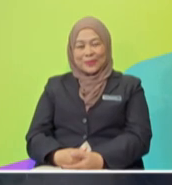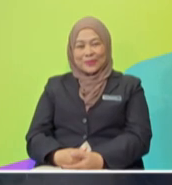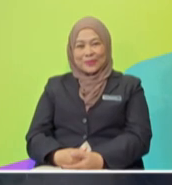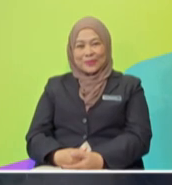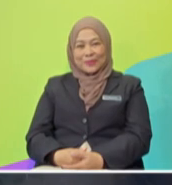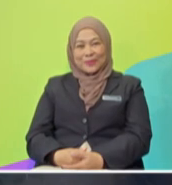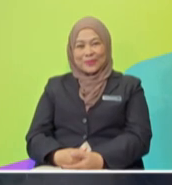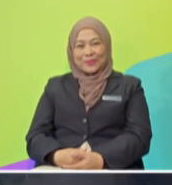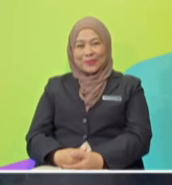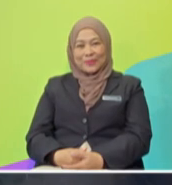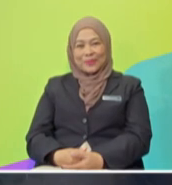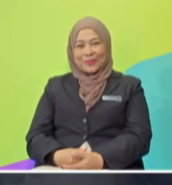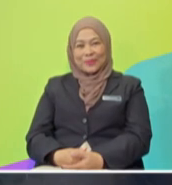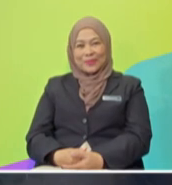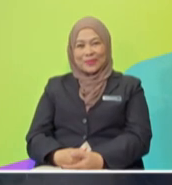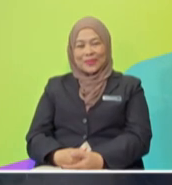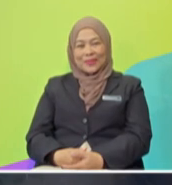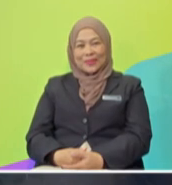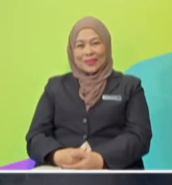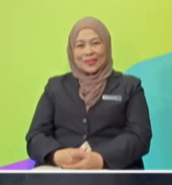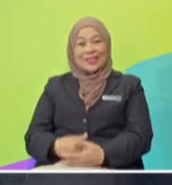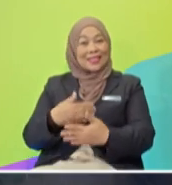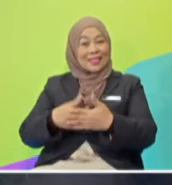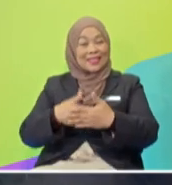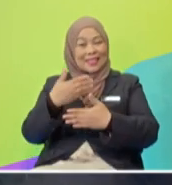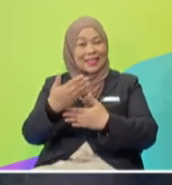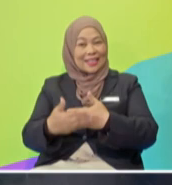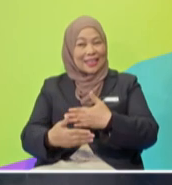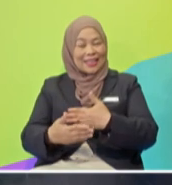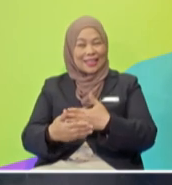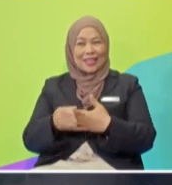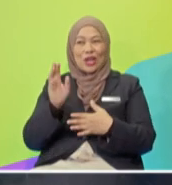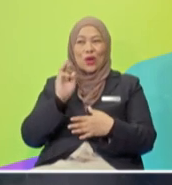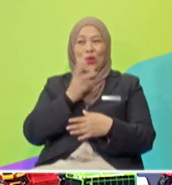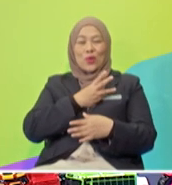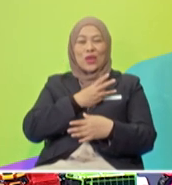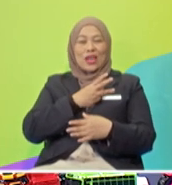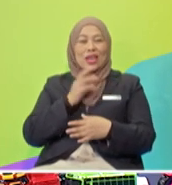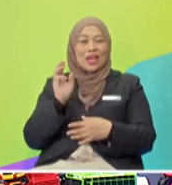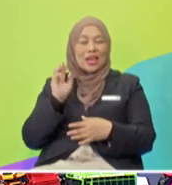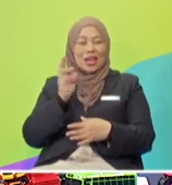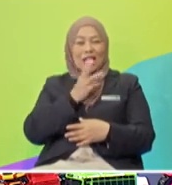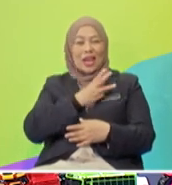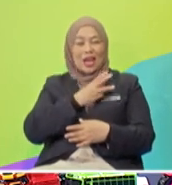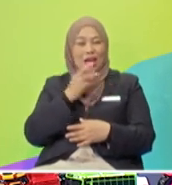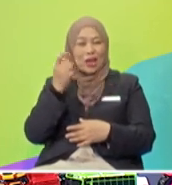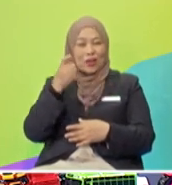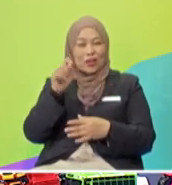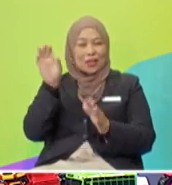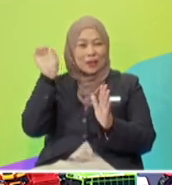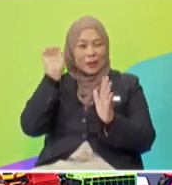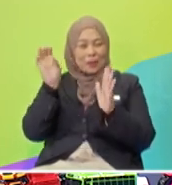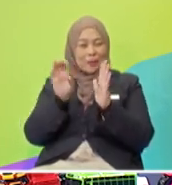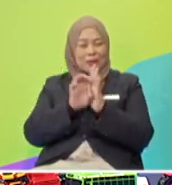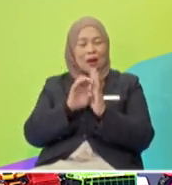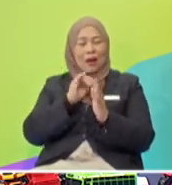have... All right. So everyone, you have to guess as well. Now, I am thinking